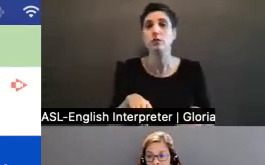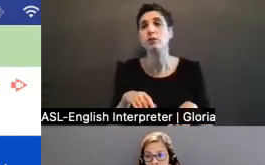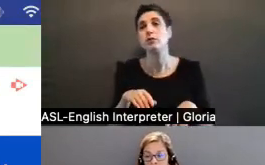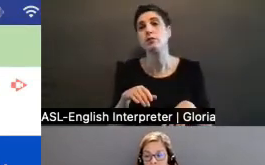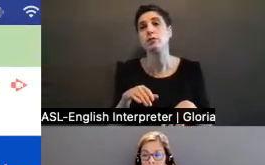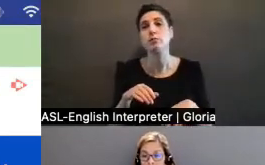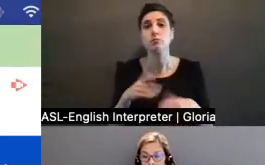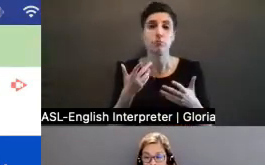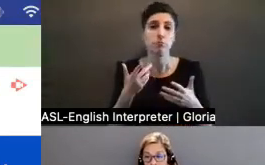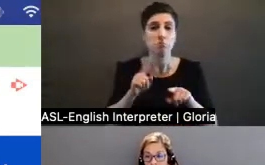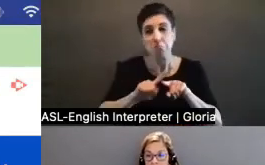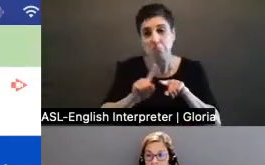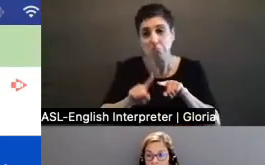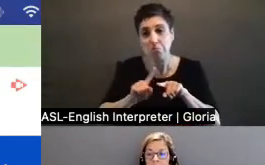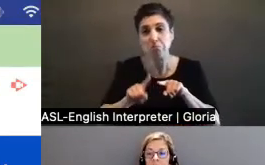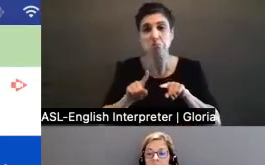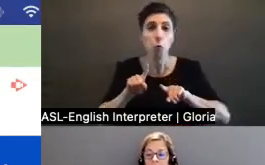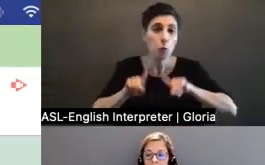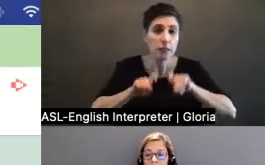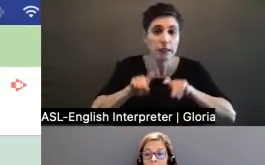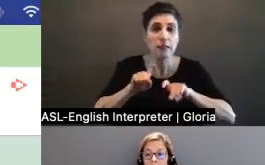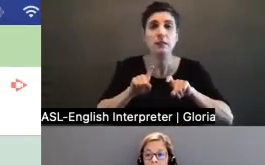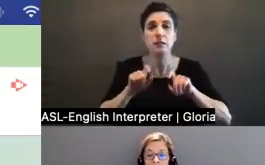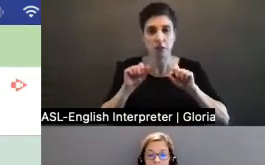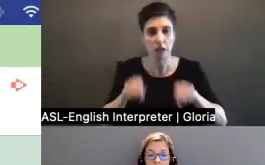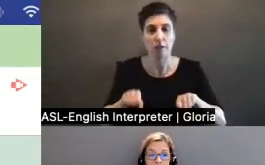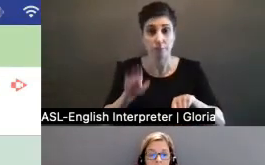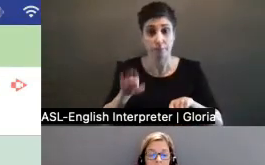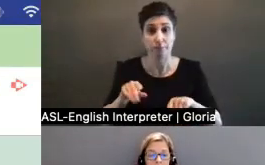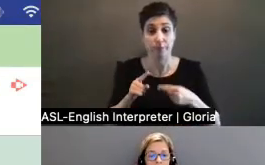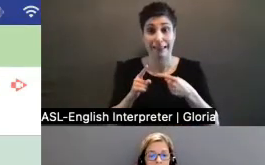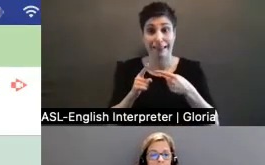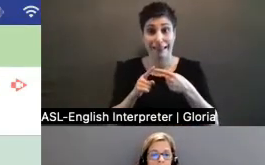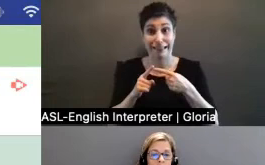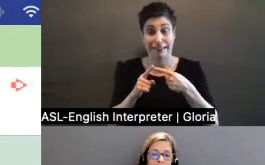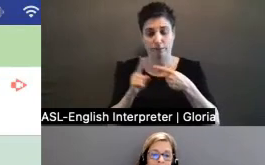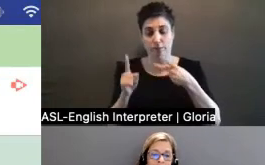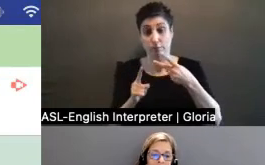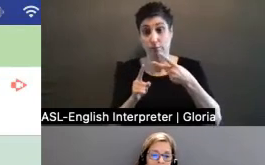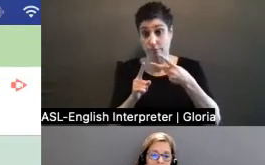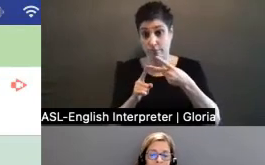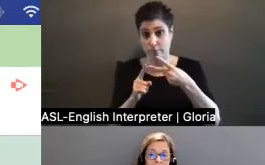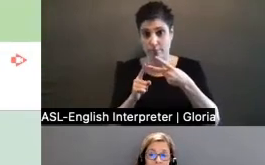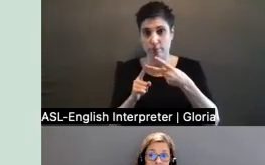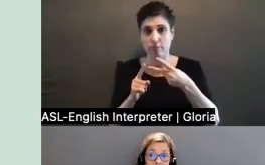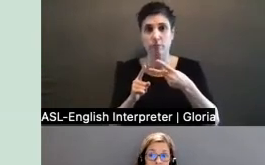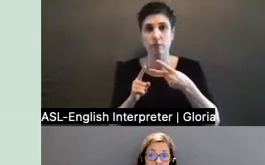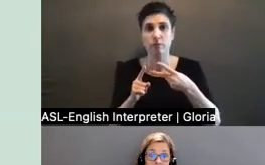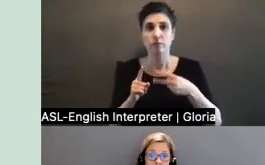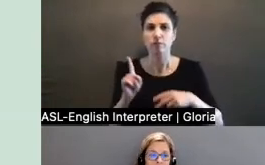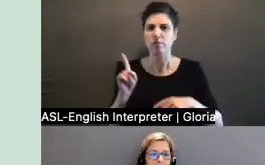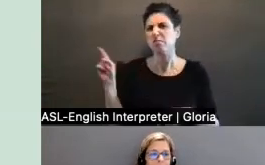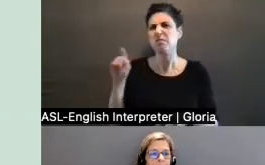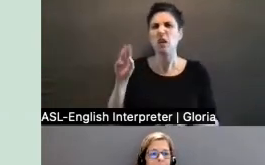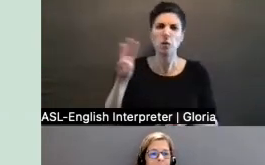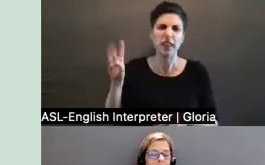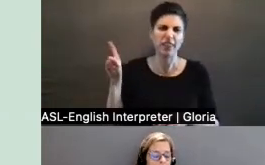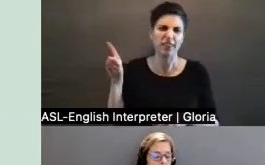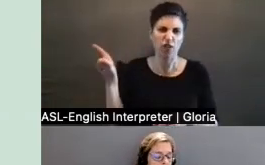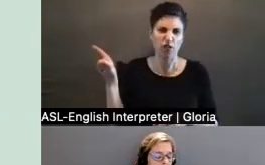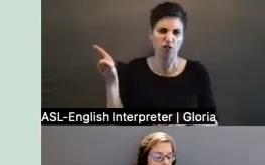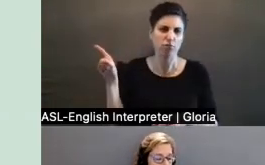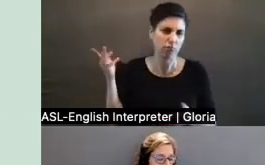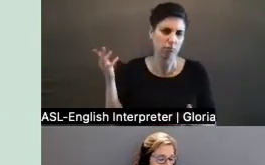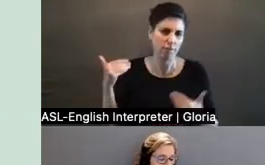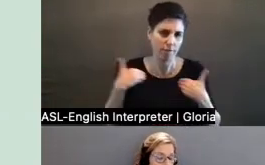to find the content as well. Jumping back to the presentation, you have the slides as well, so you'll be able to repurpose that.